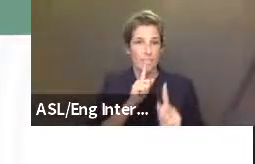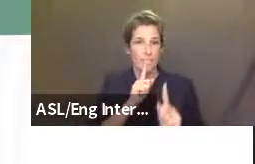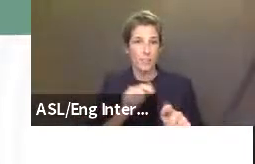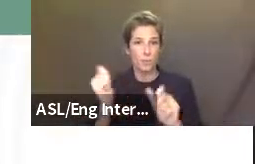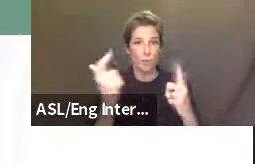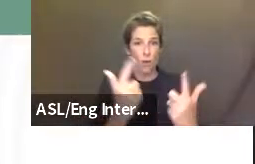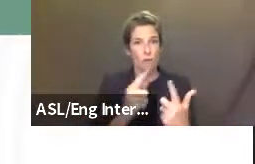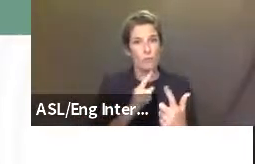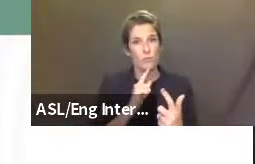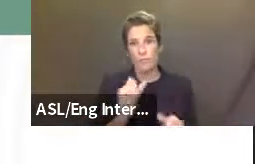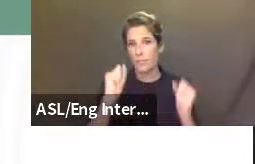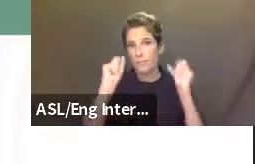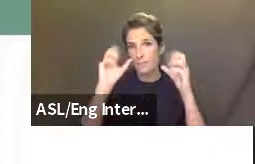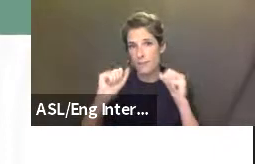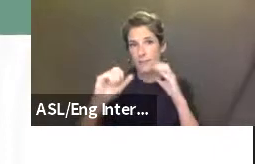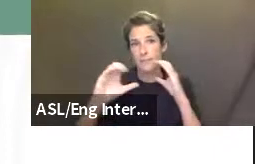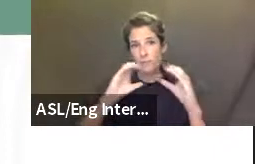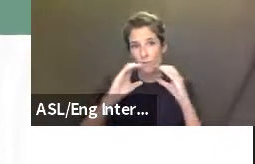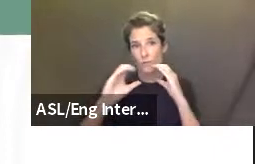amazing conversation.